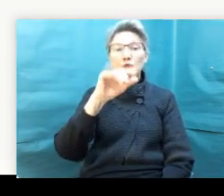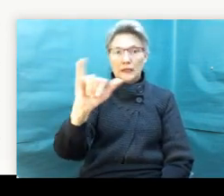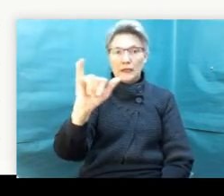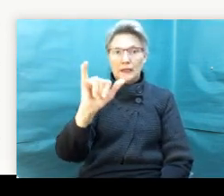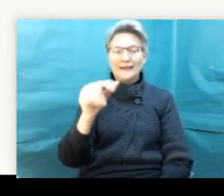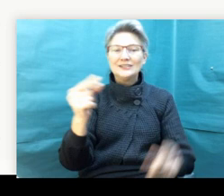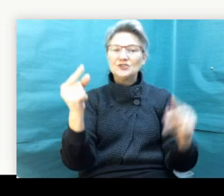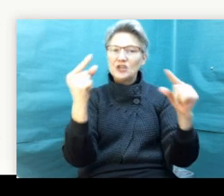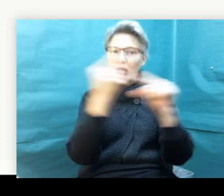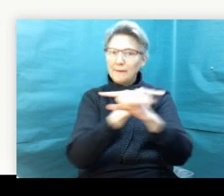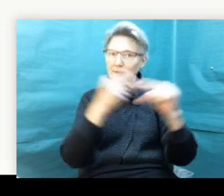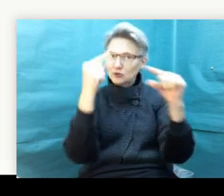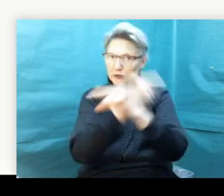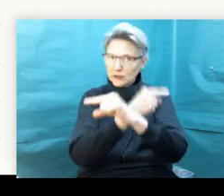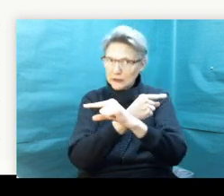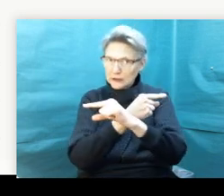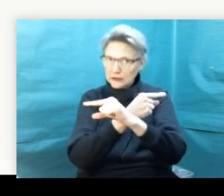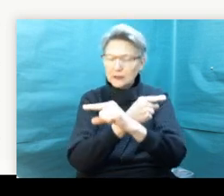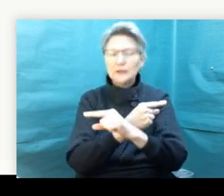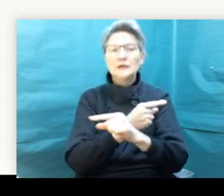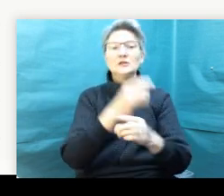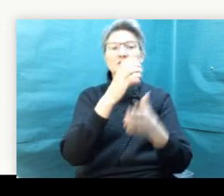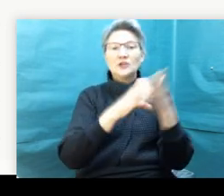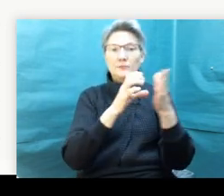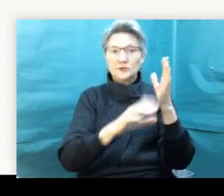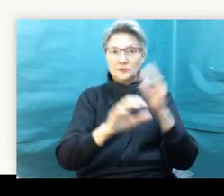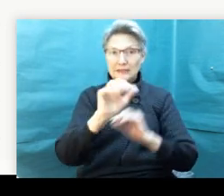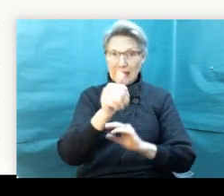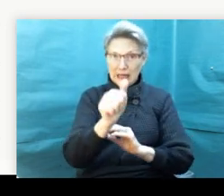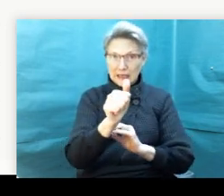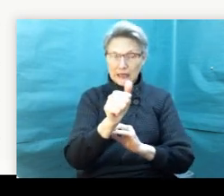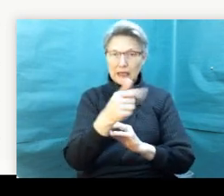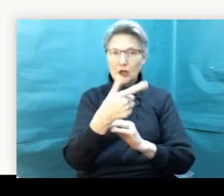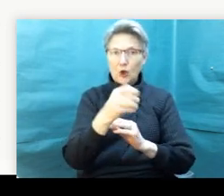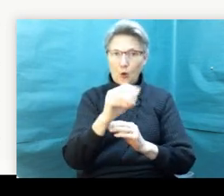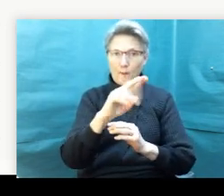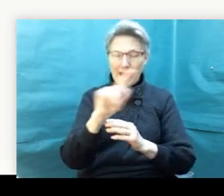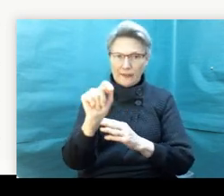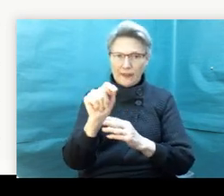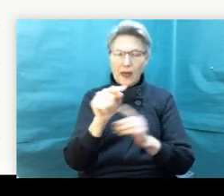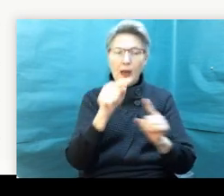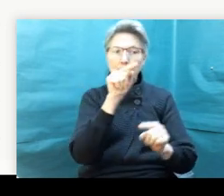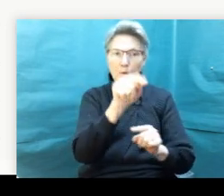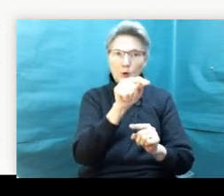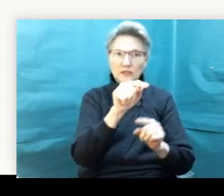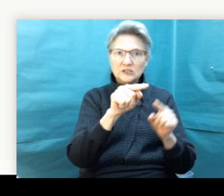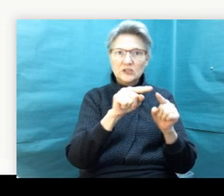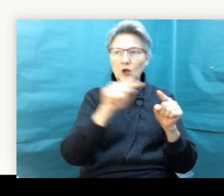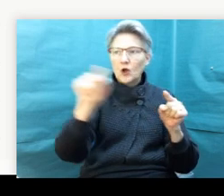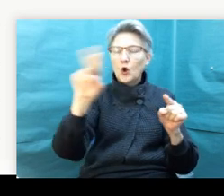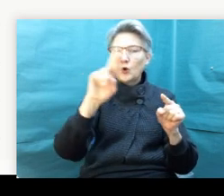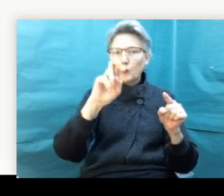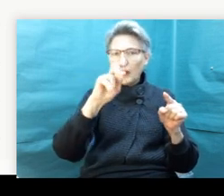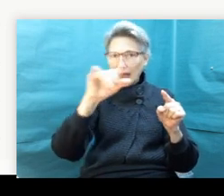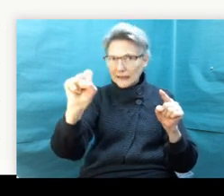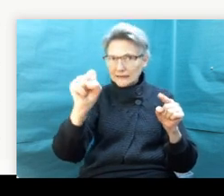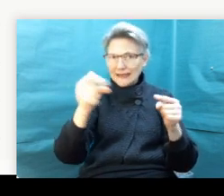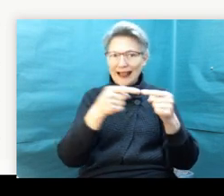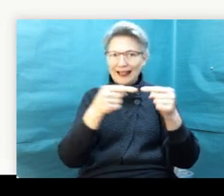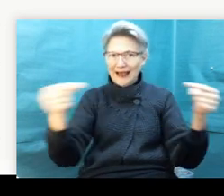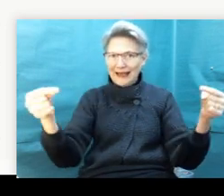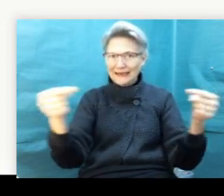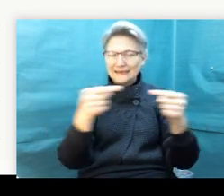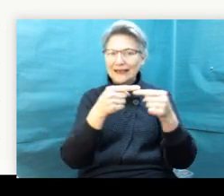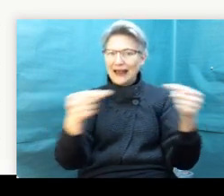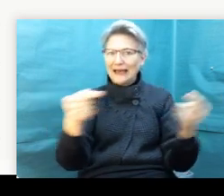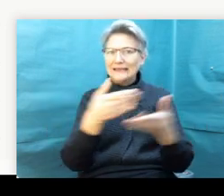Math, and we're going to focus on points, rays, lines, and line segments for today's lesson. So you've